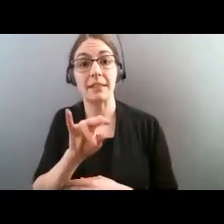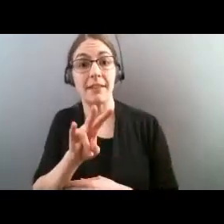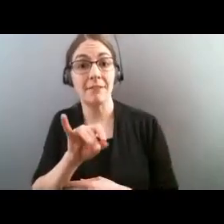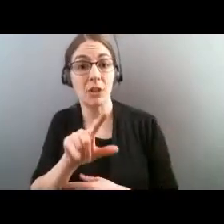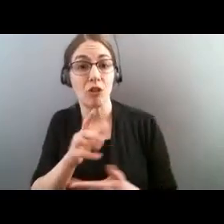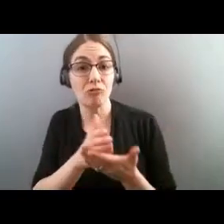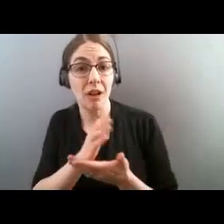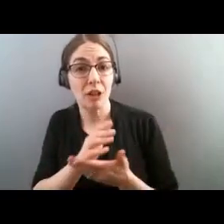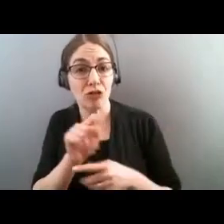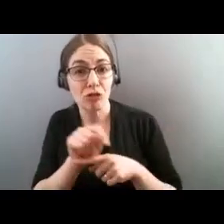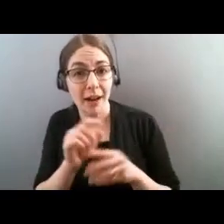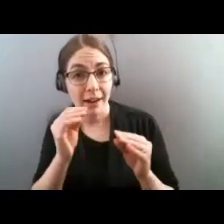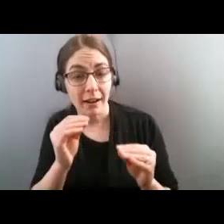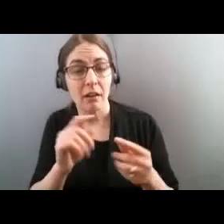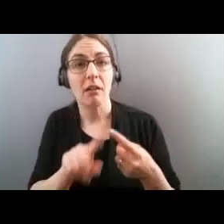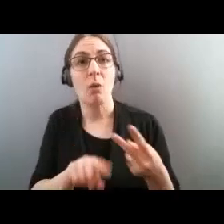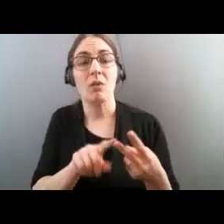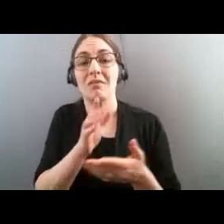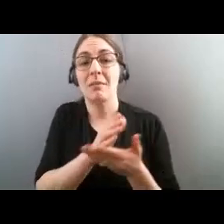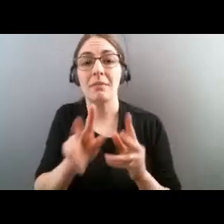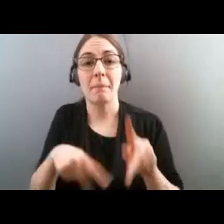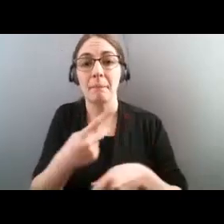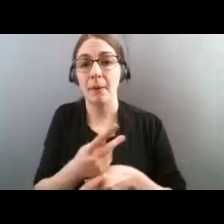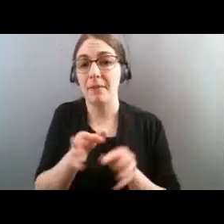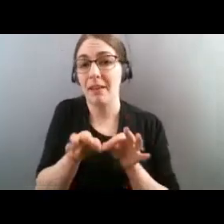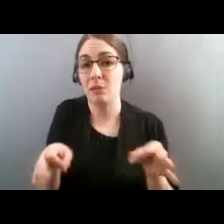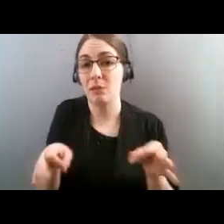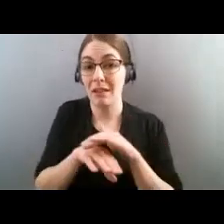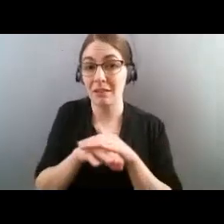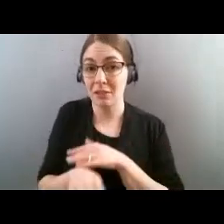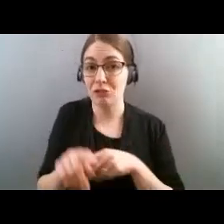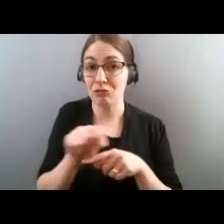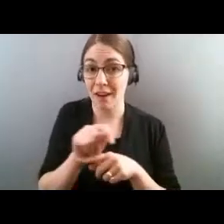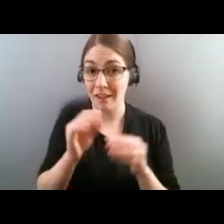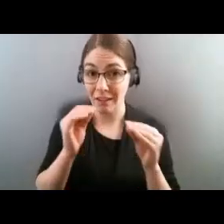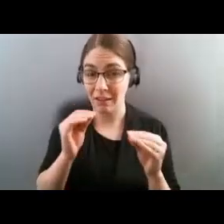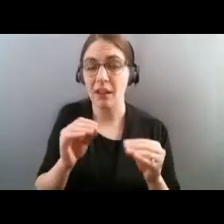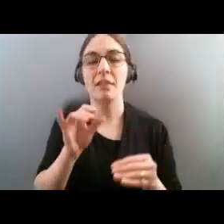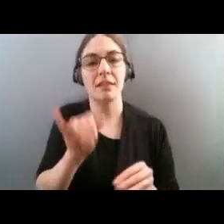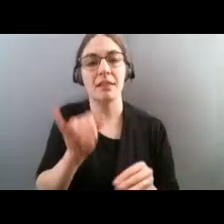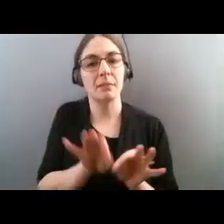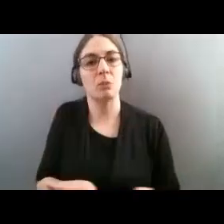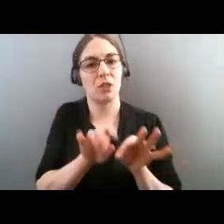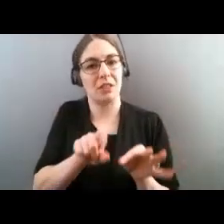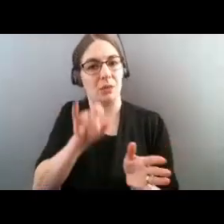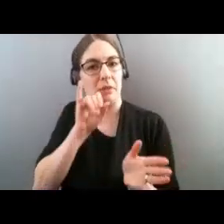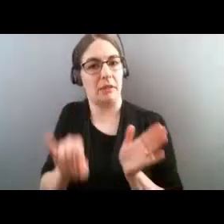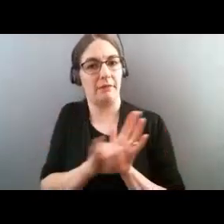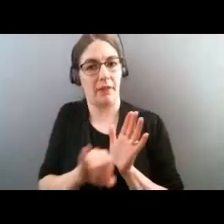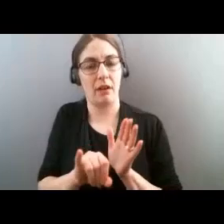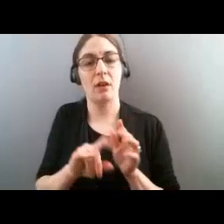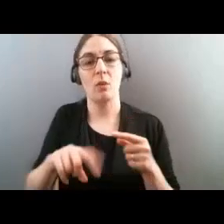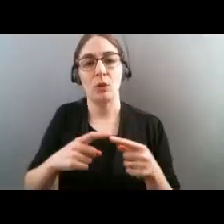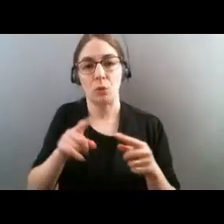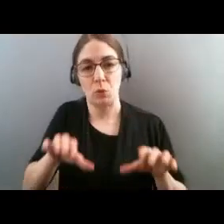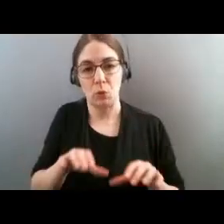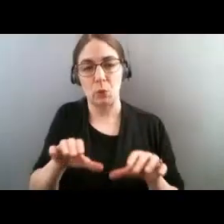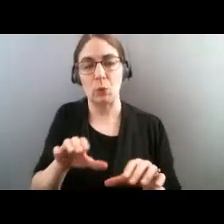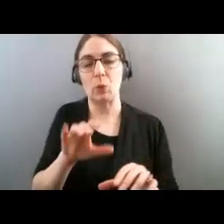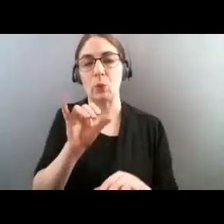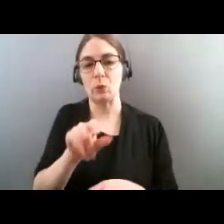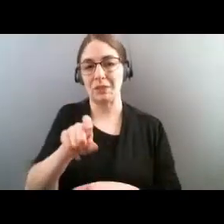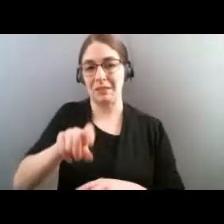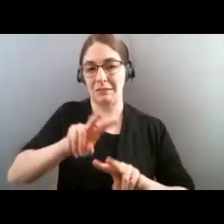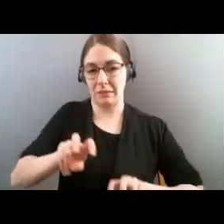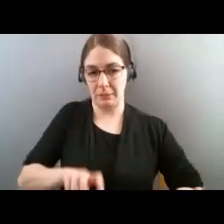some sort of language access training, that is important to identify when you complete the needs assessment, and then also the monitoring